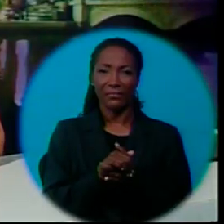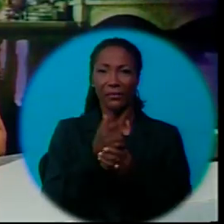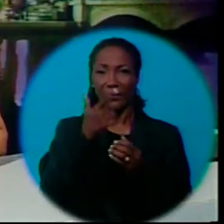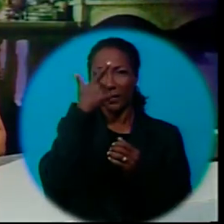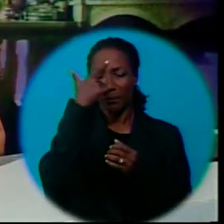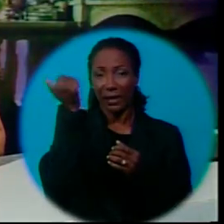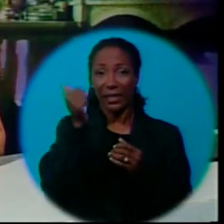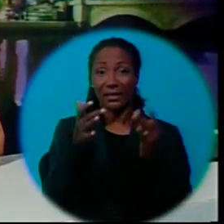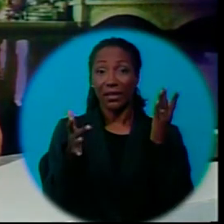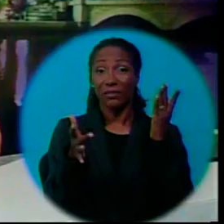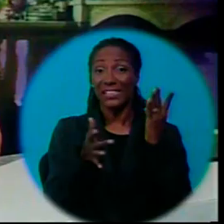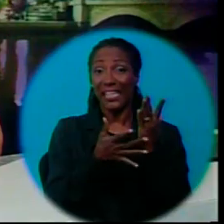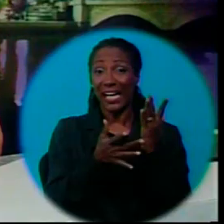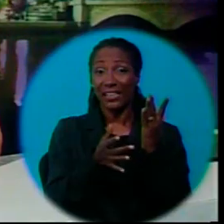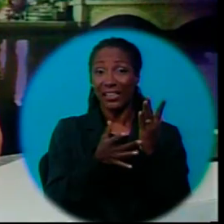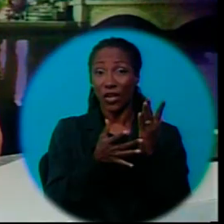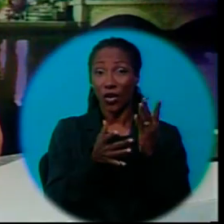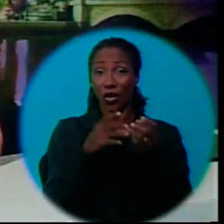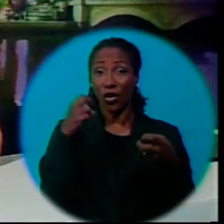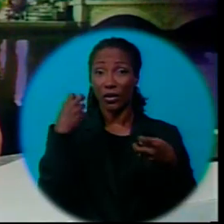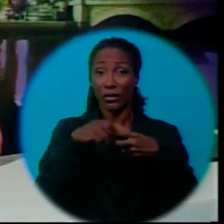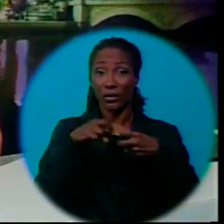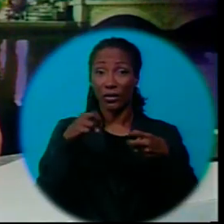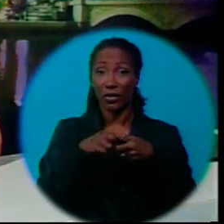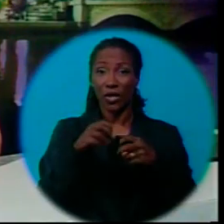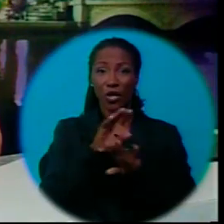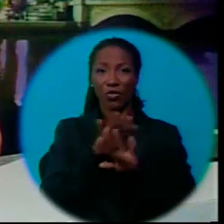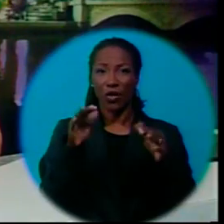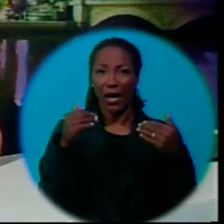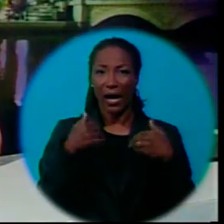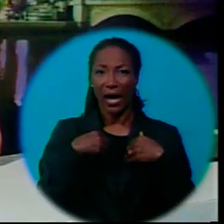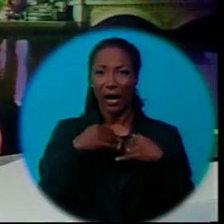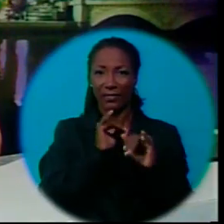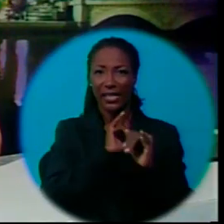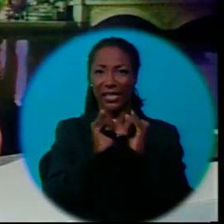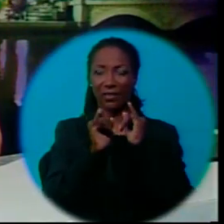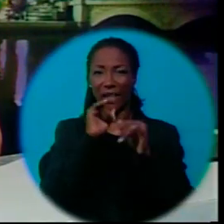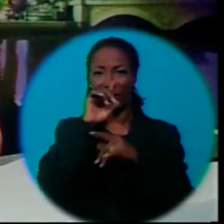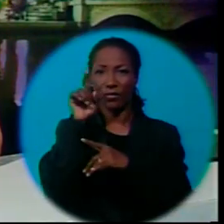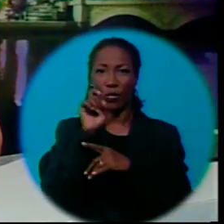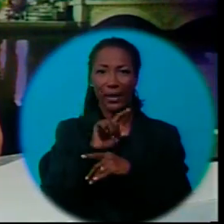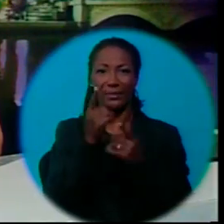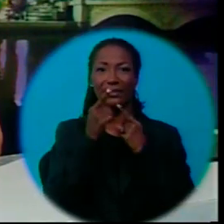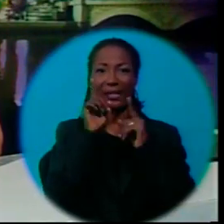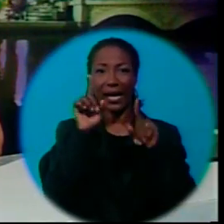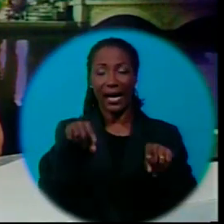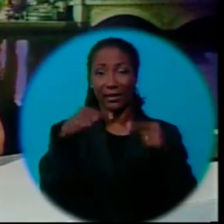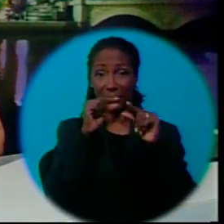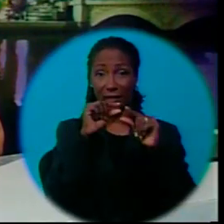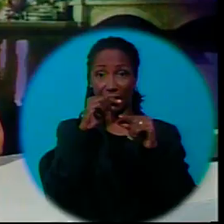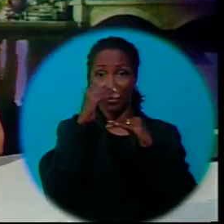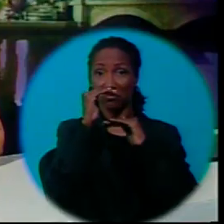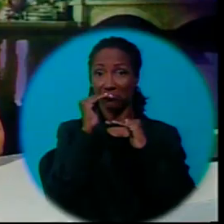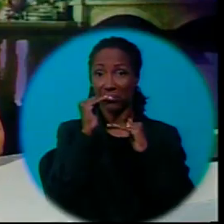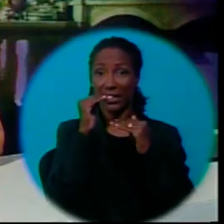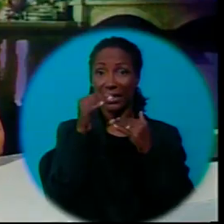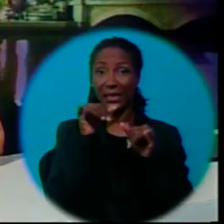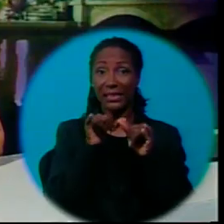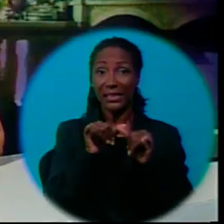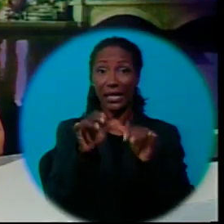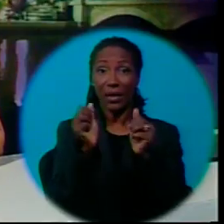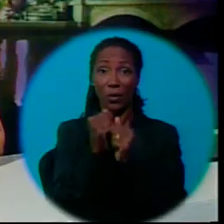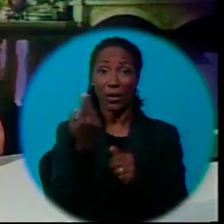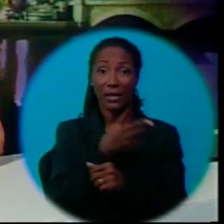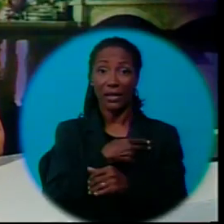And due to technical difficulties we don't have our usual interactive question and answer segment tonight But stay with us, we